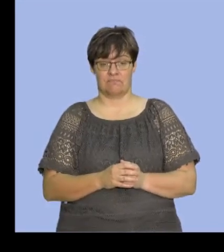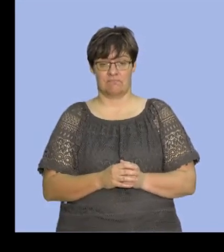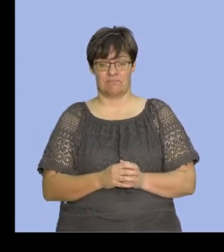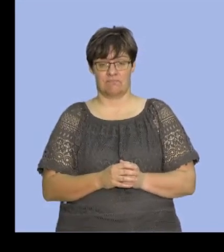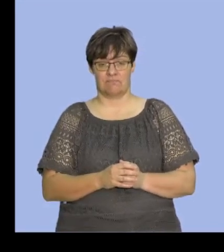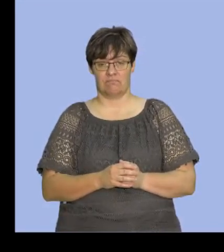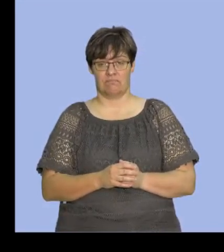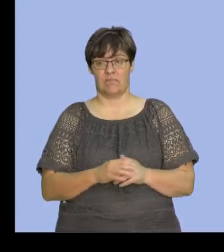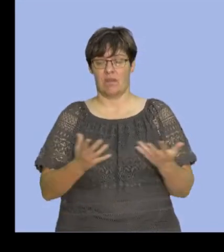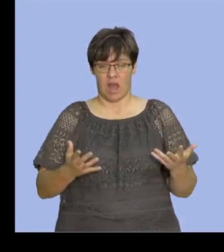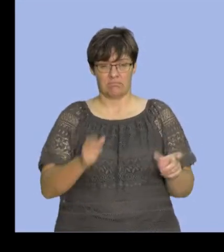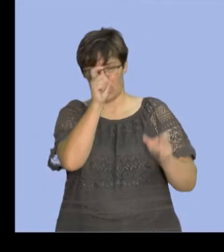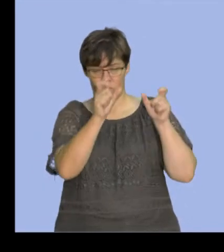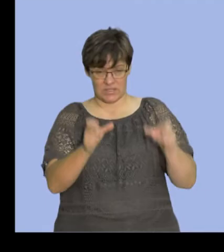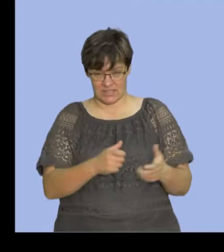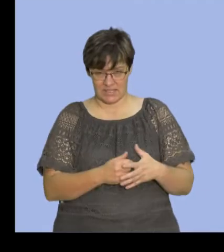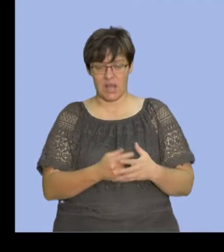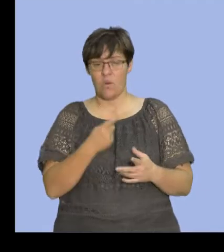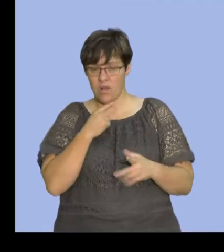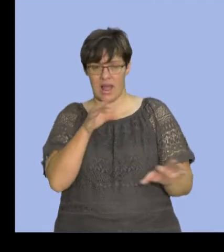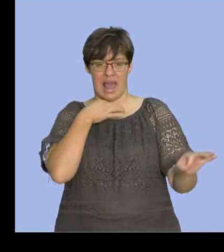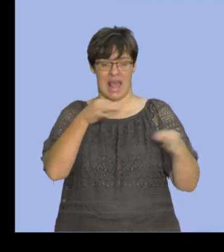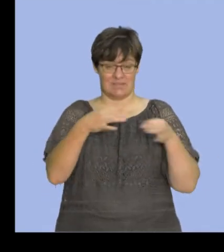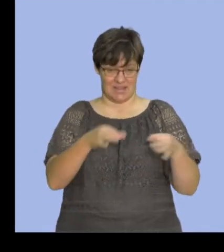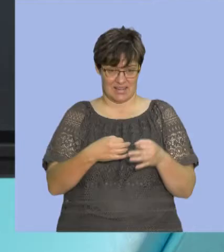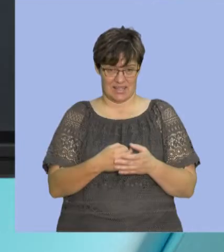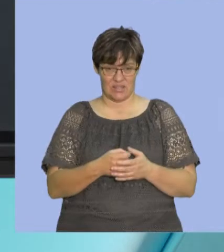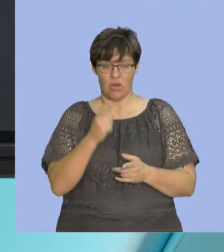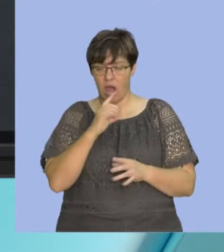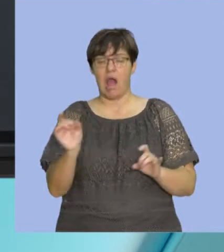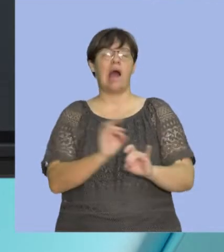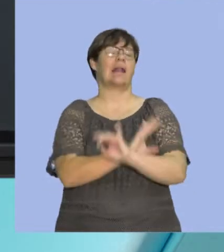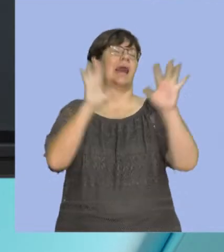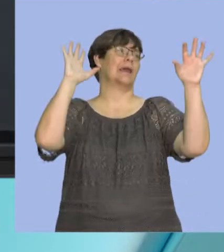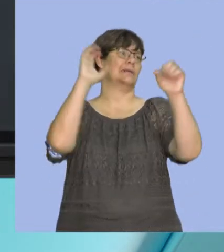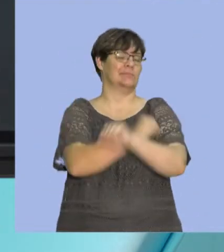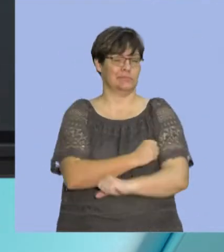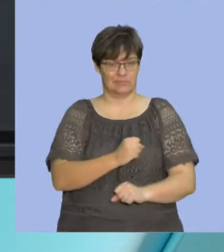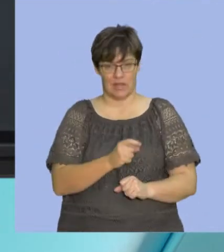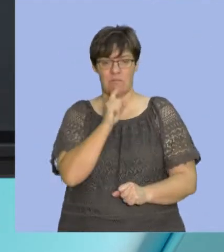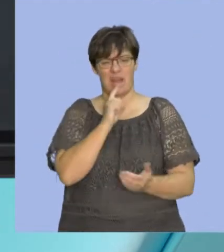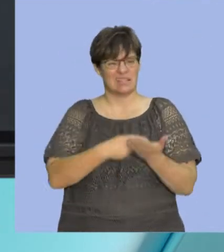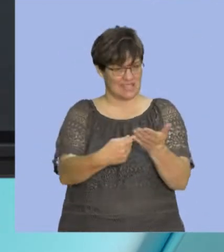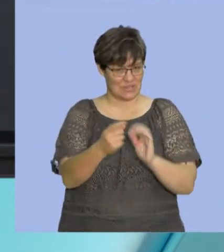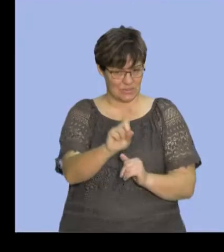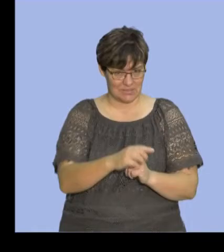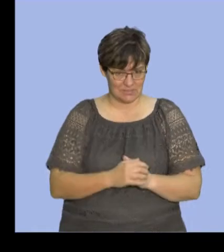we've spoken about some words here. Let's go into an explanation so that you have a clear picture in your mind what we're talking about.